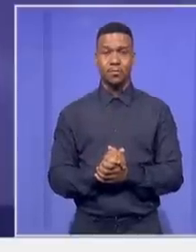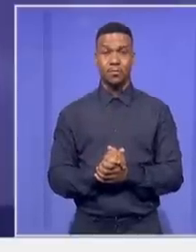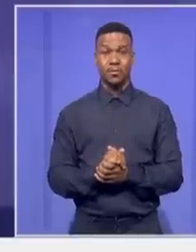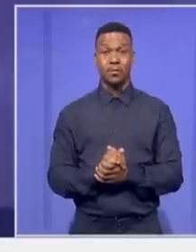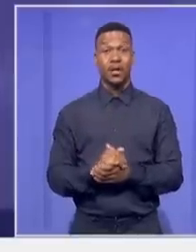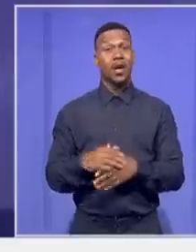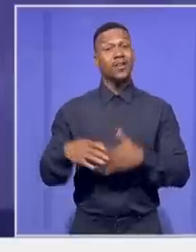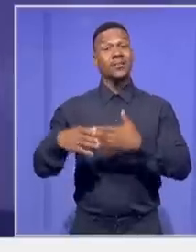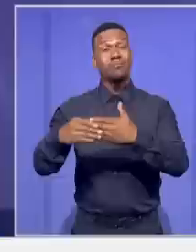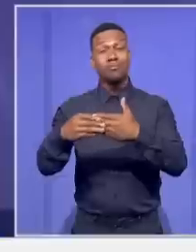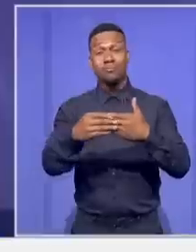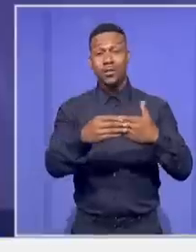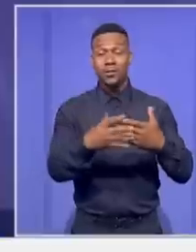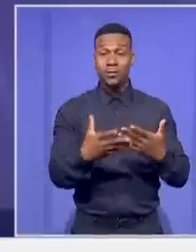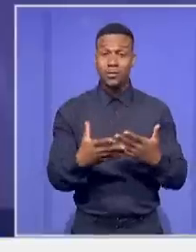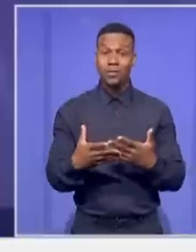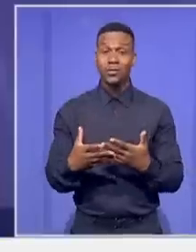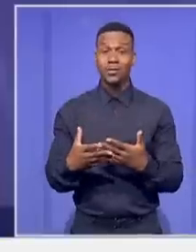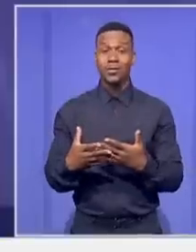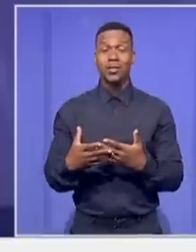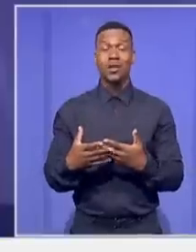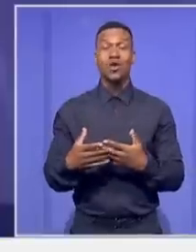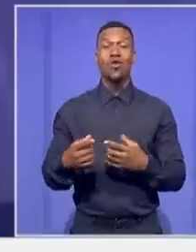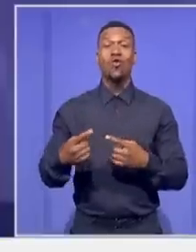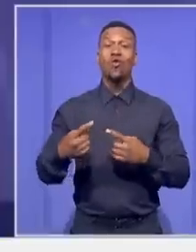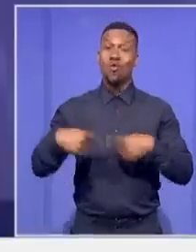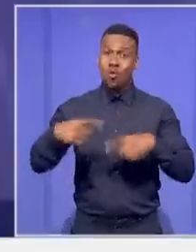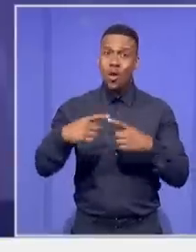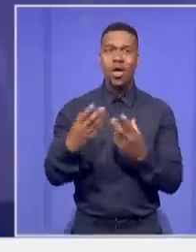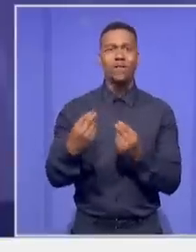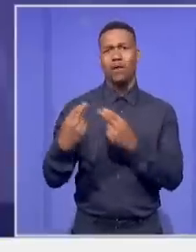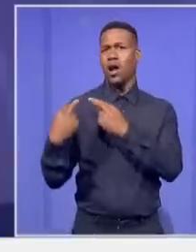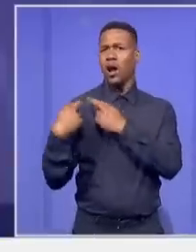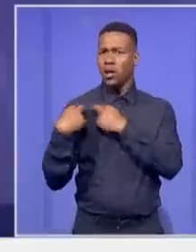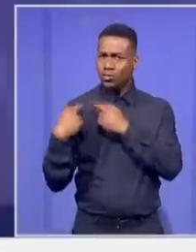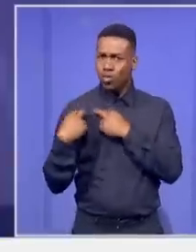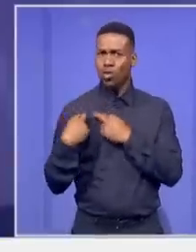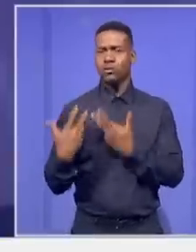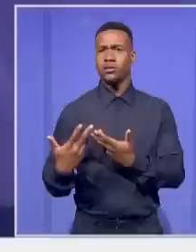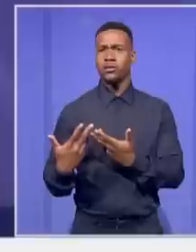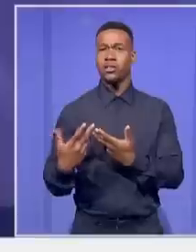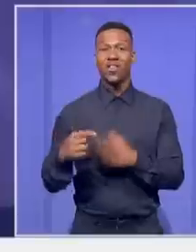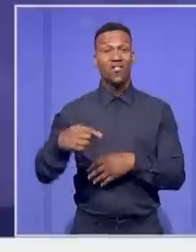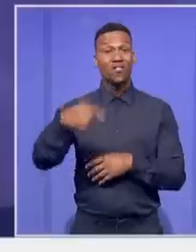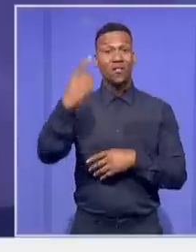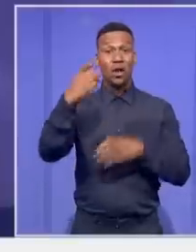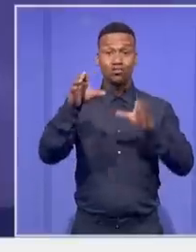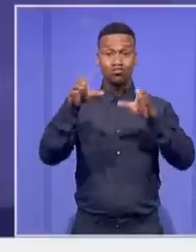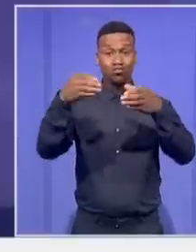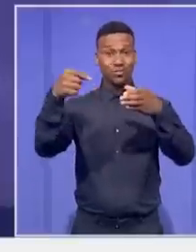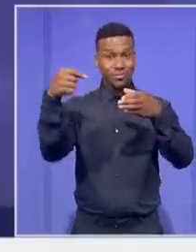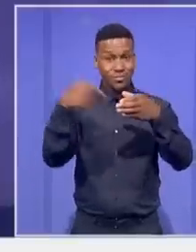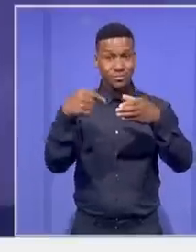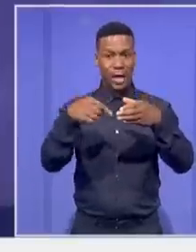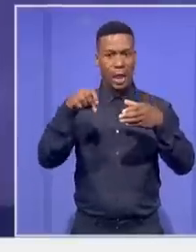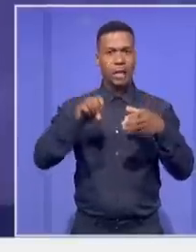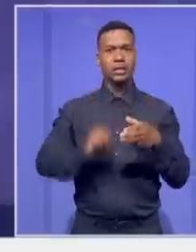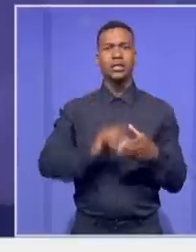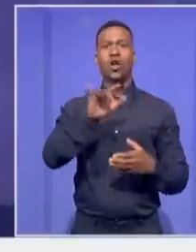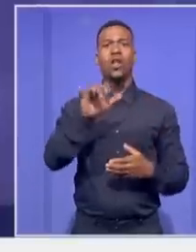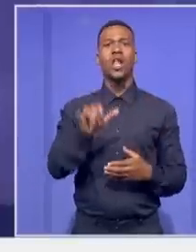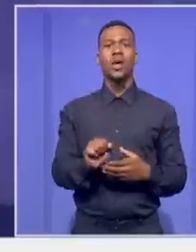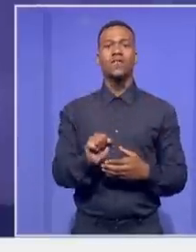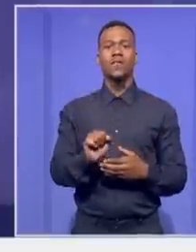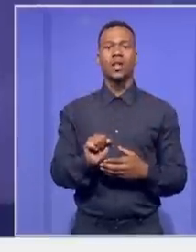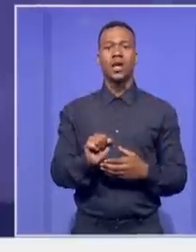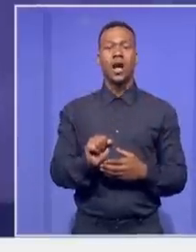Democrats, we will have the privilege and the massive responsibility to be the first party in South Africa in